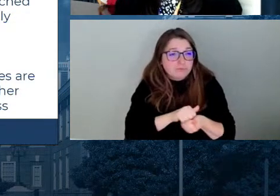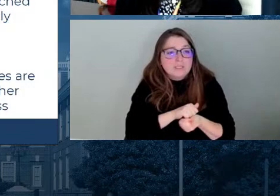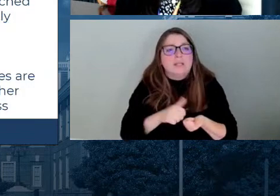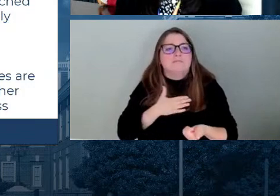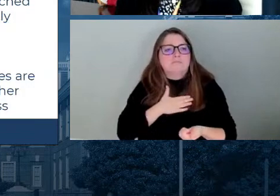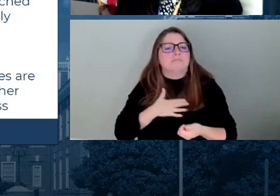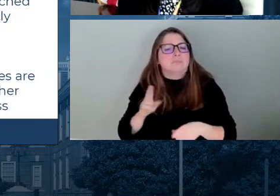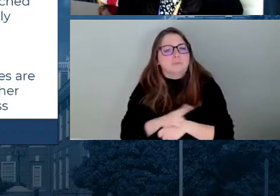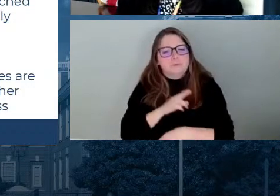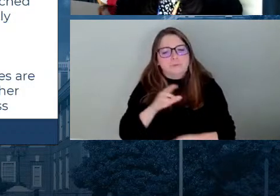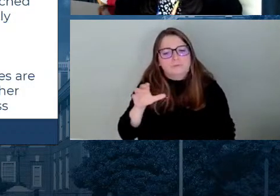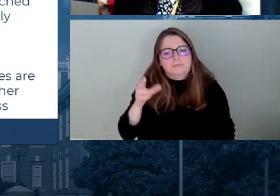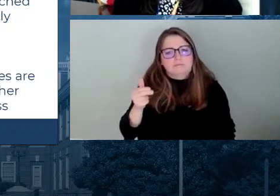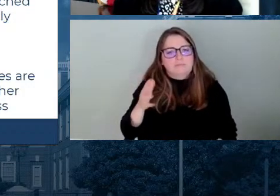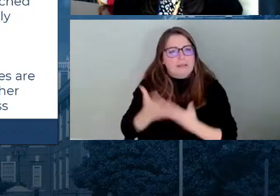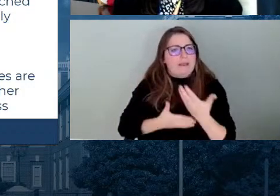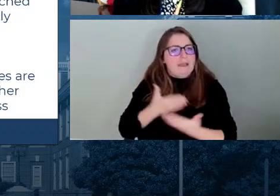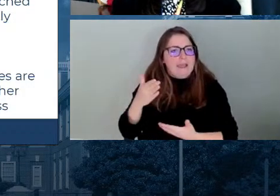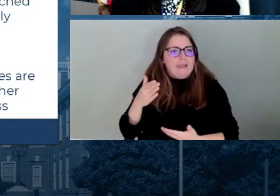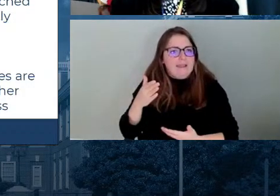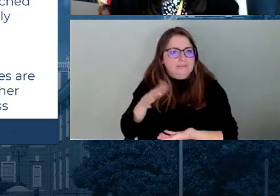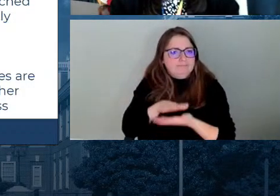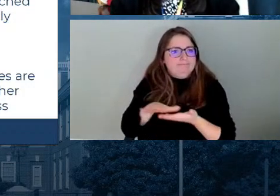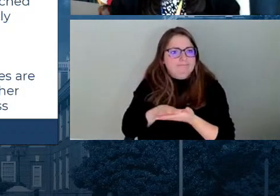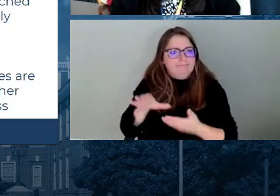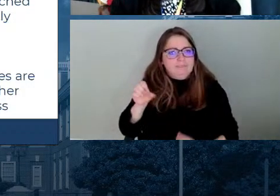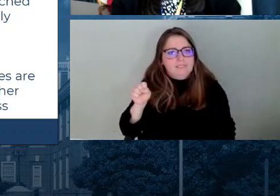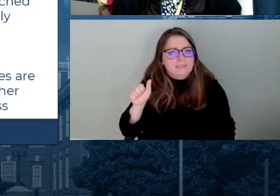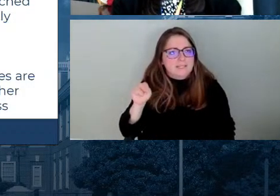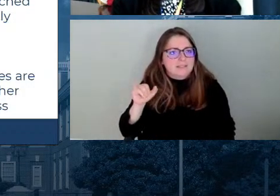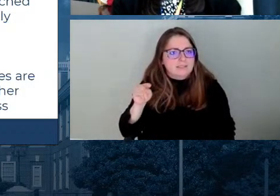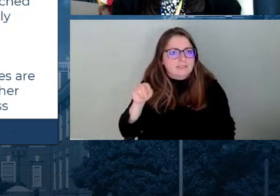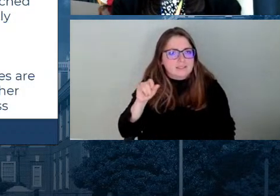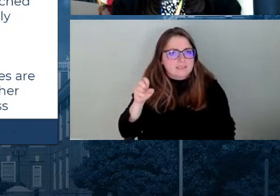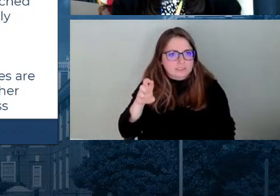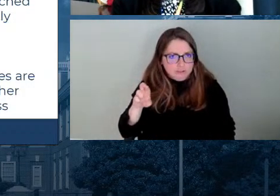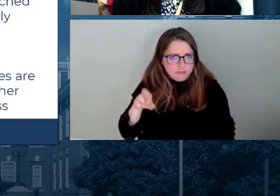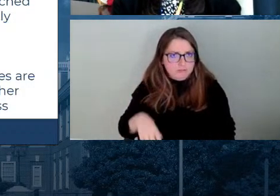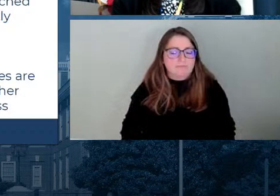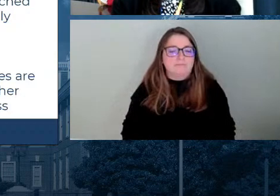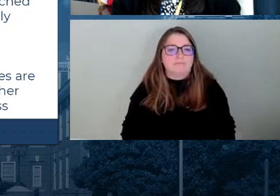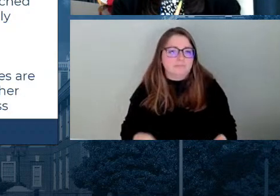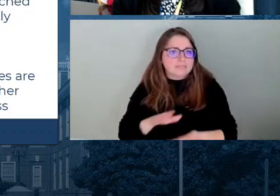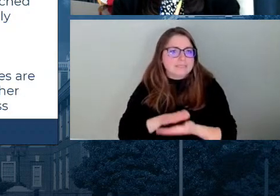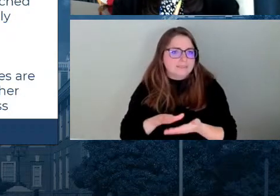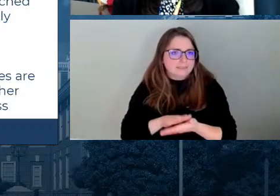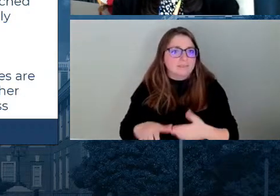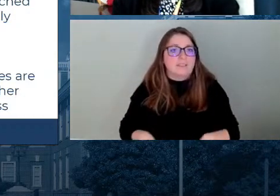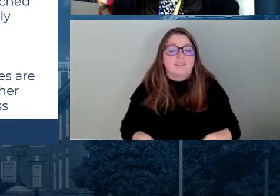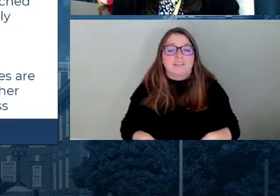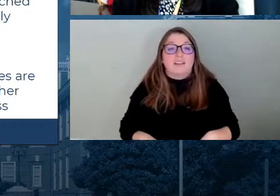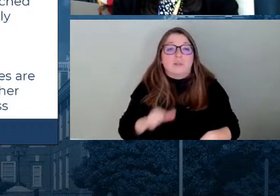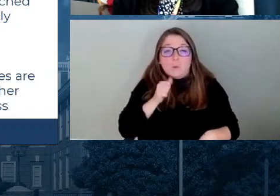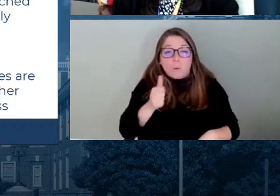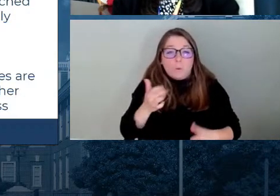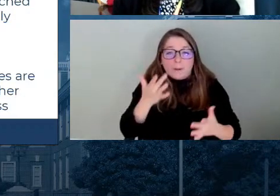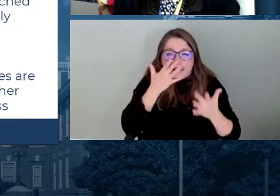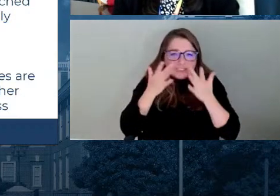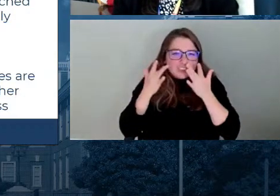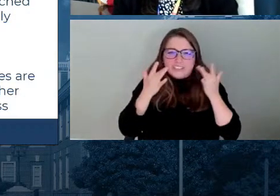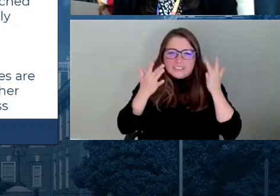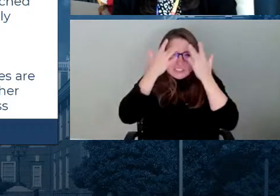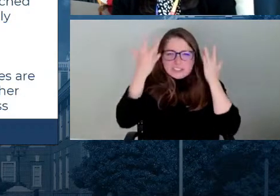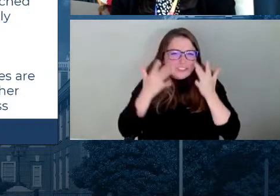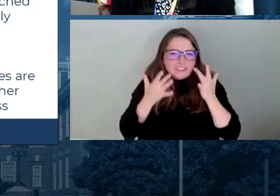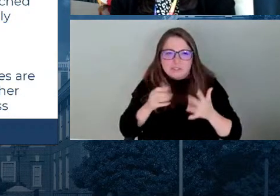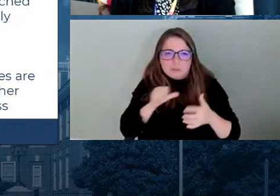viruses to get inside your body. You can sanitize commonly touched surfaces. This is really important for cold viruses. They are sneaky and can